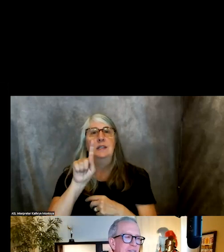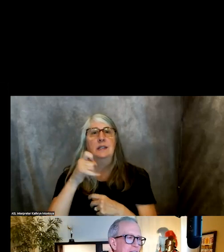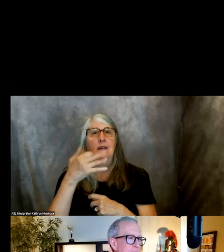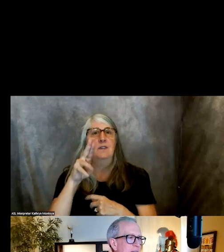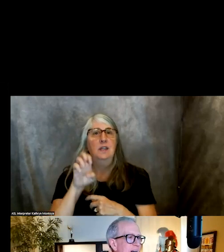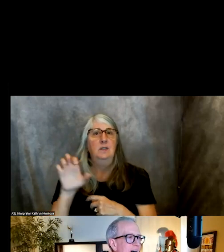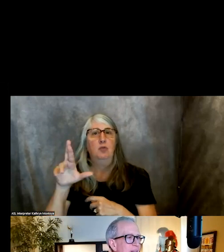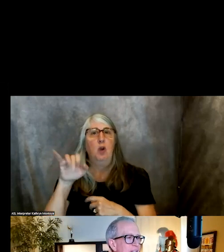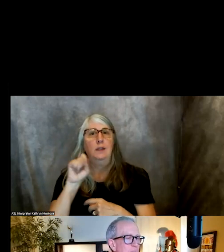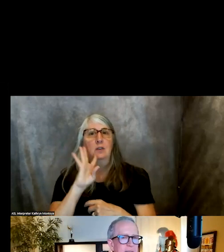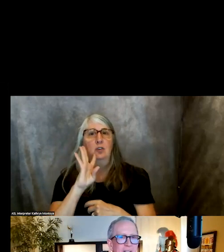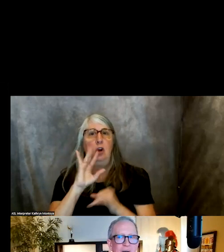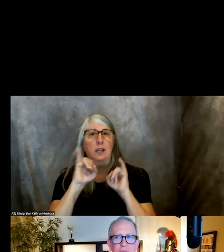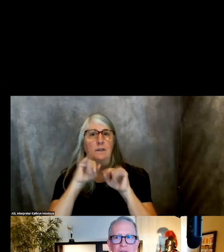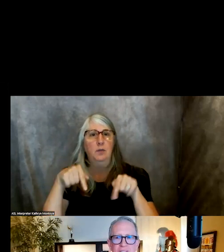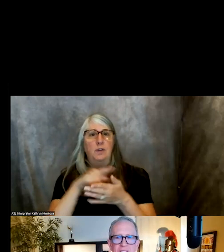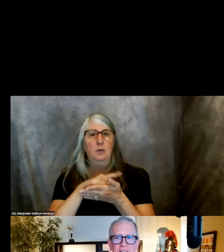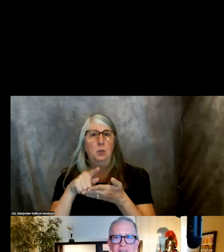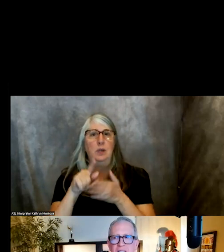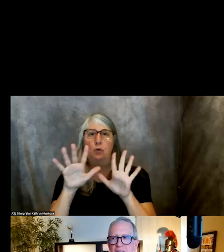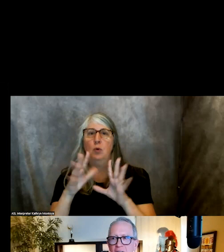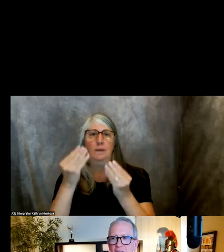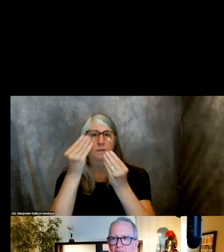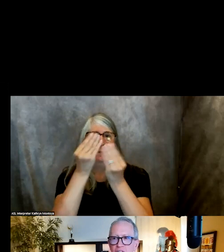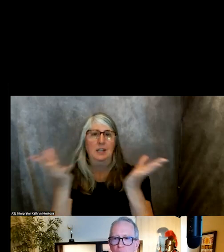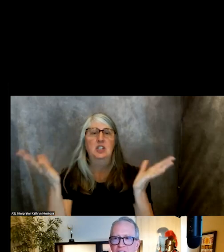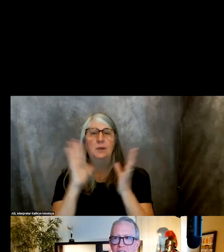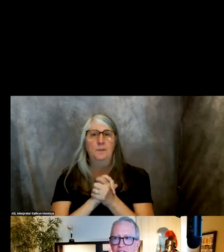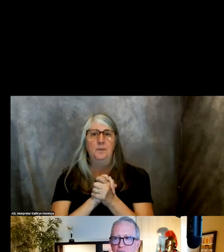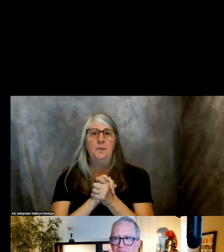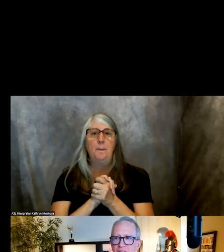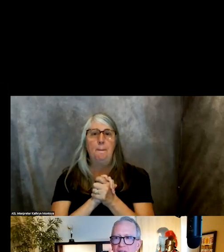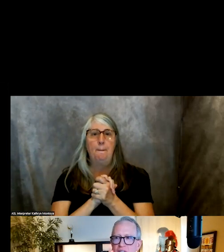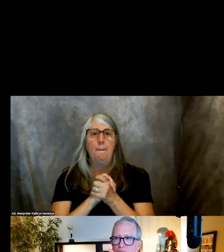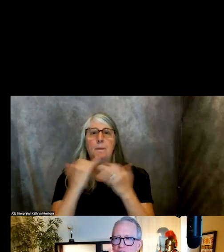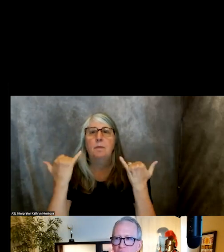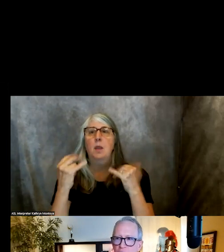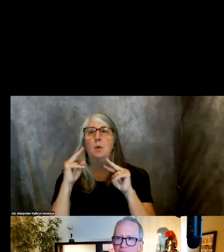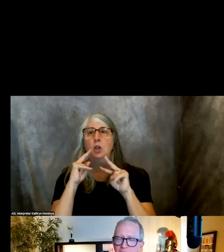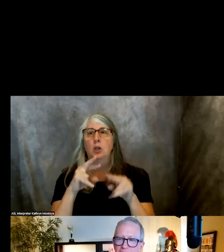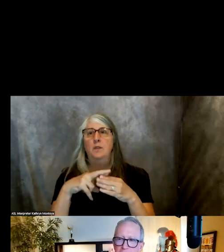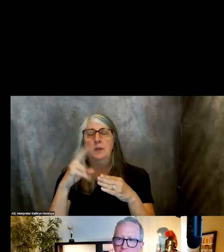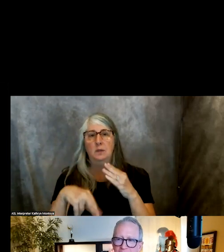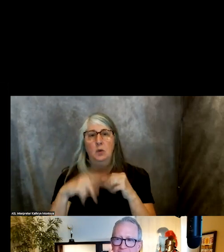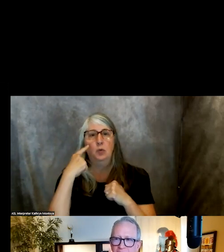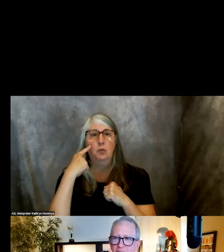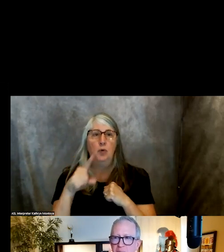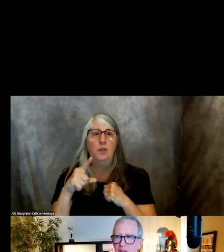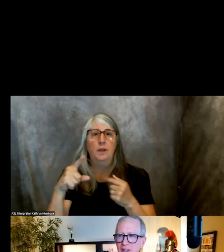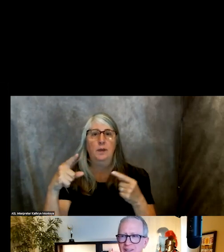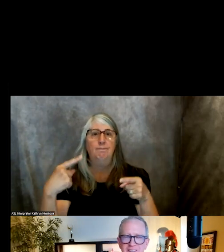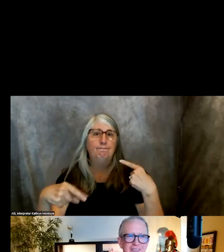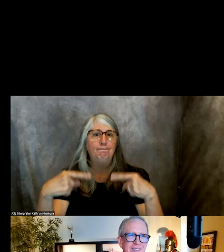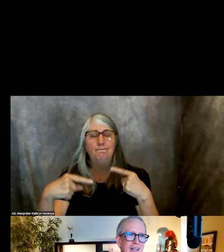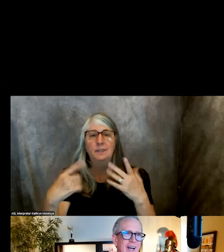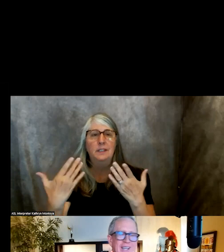Talk interview this week. Great stuff. So let's look at the results for the debate. The